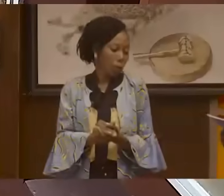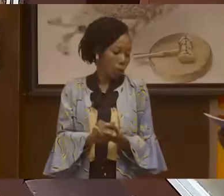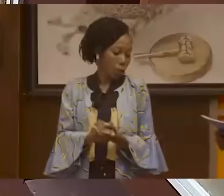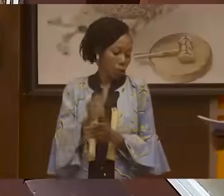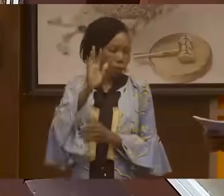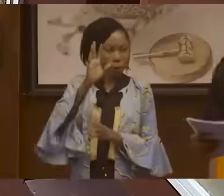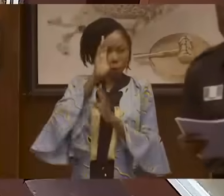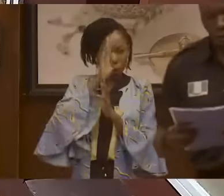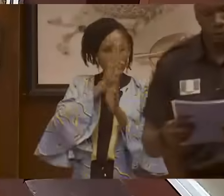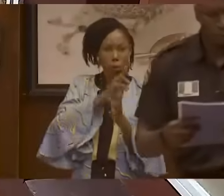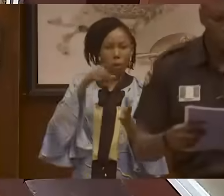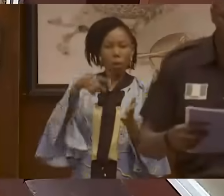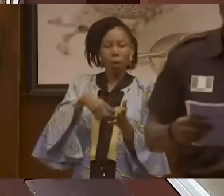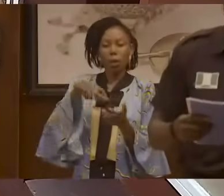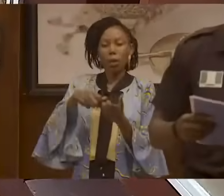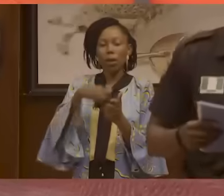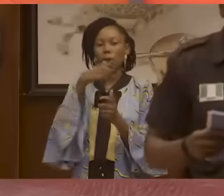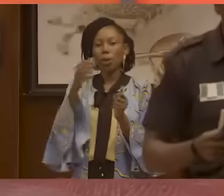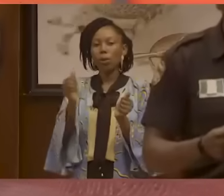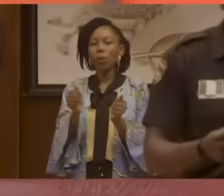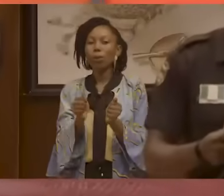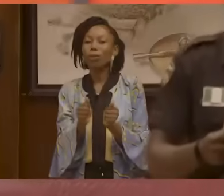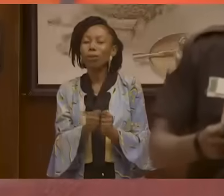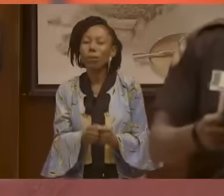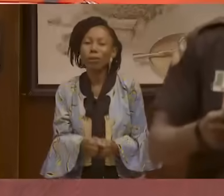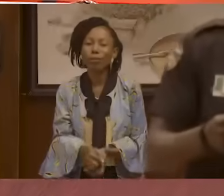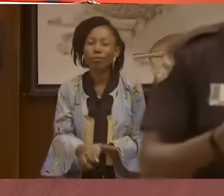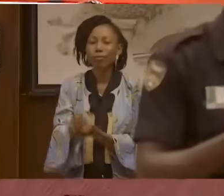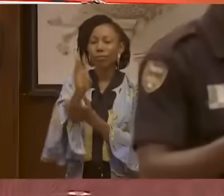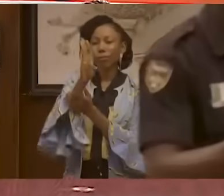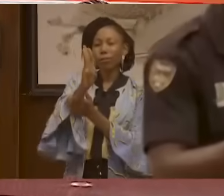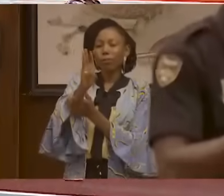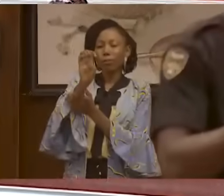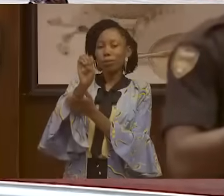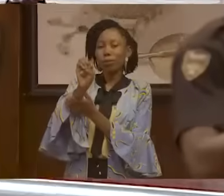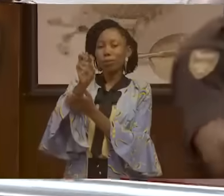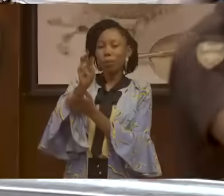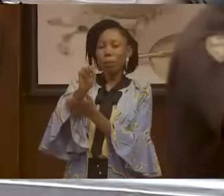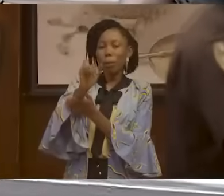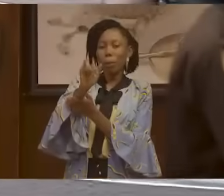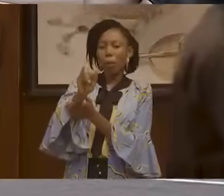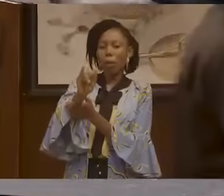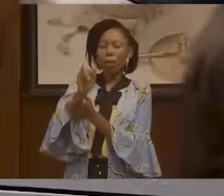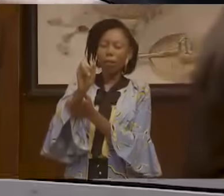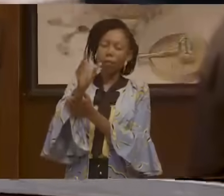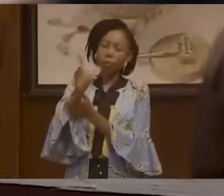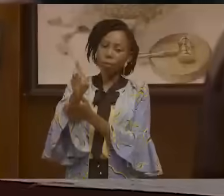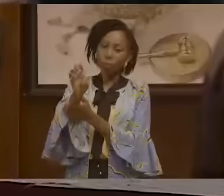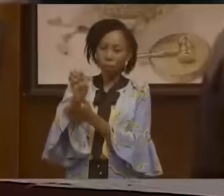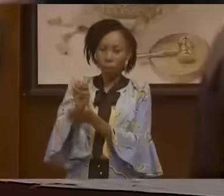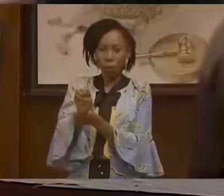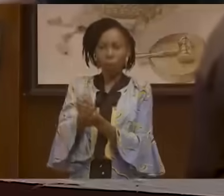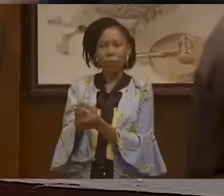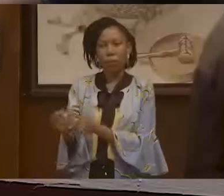Your Honor, this case is between Olubi Nkpe Oke and Ajayi Timothy. Thank